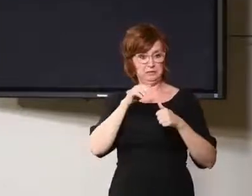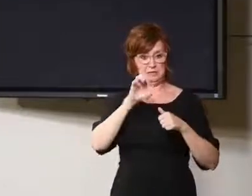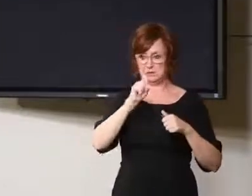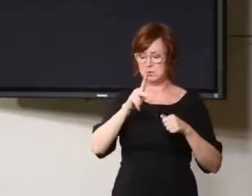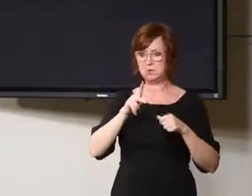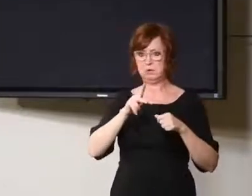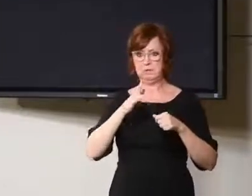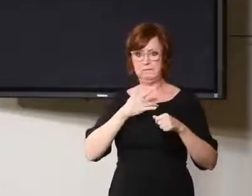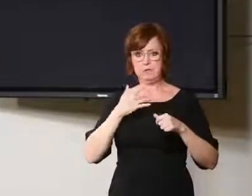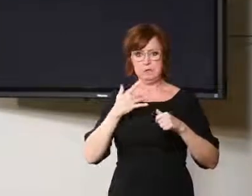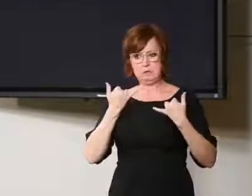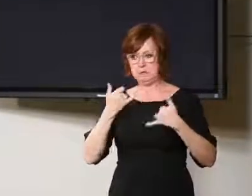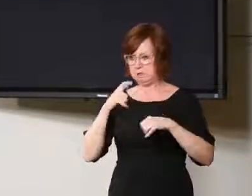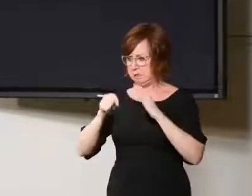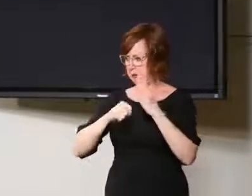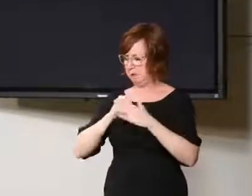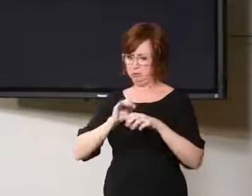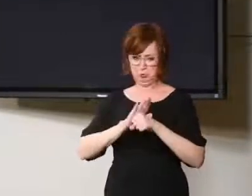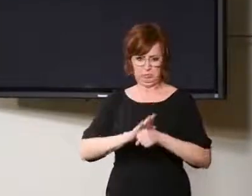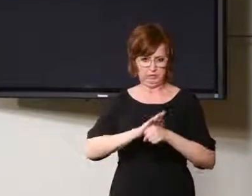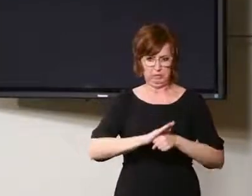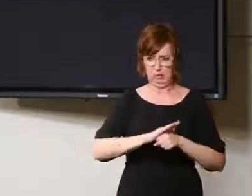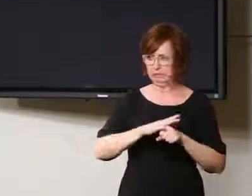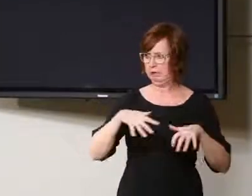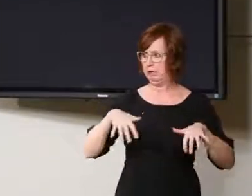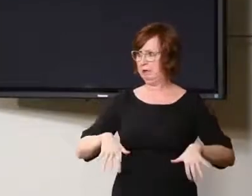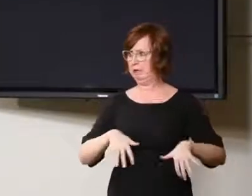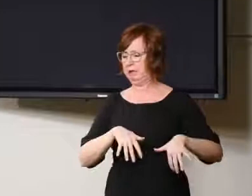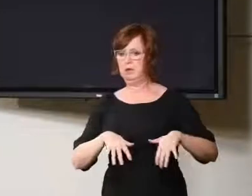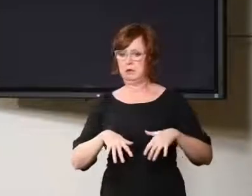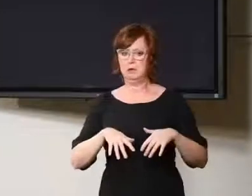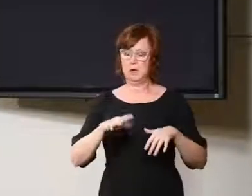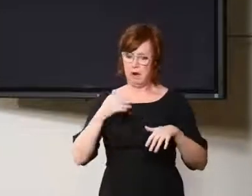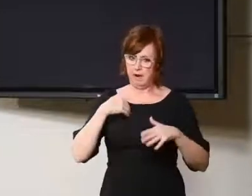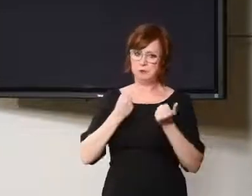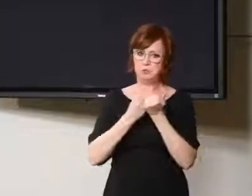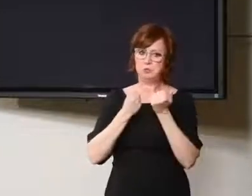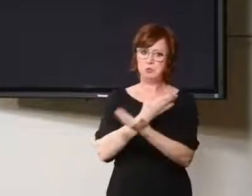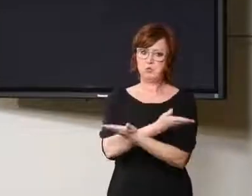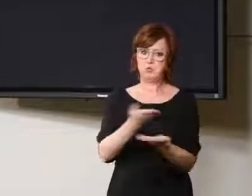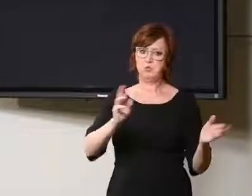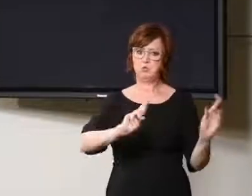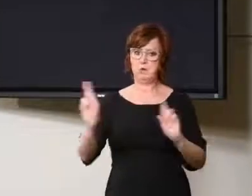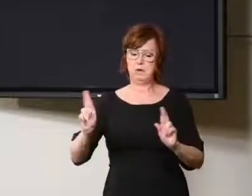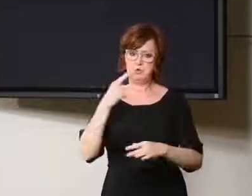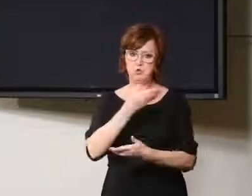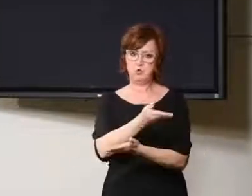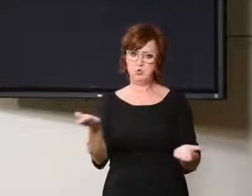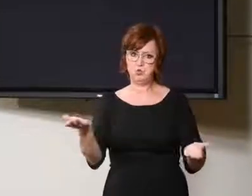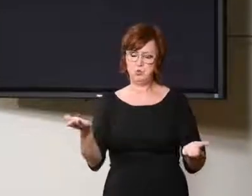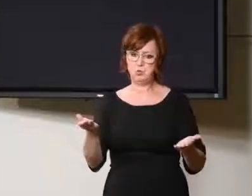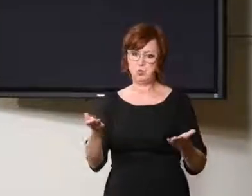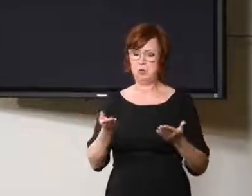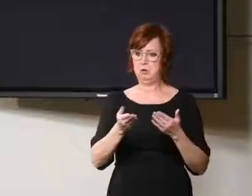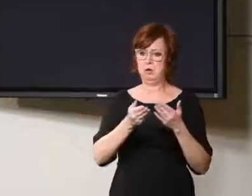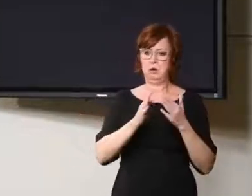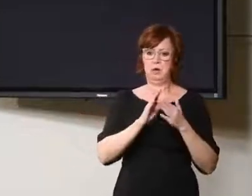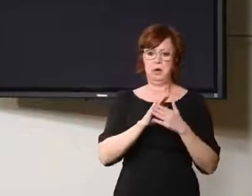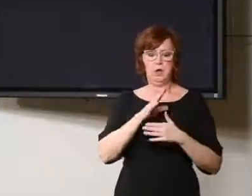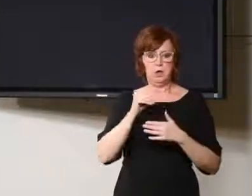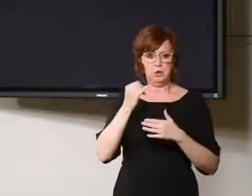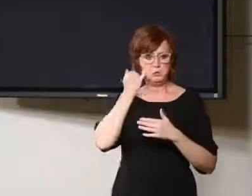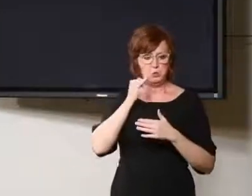are available for you. And I would encourage you to reach out to your friends and to your family at this time to offer your